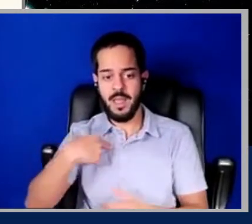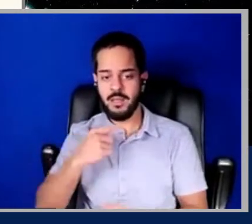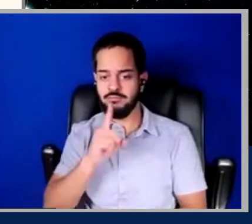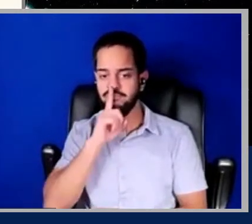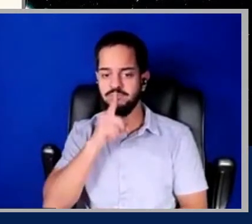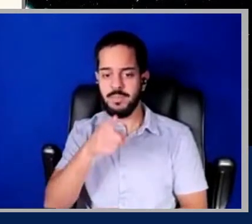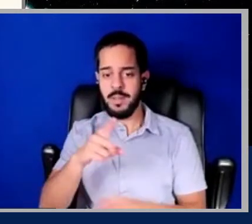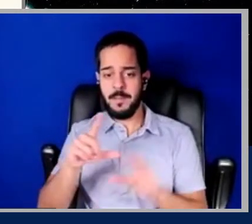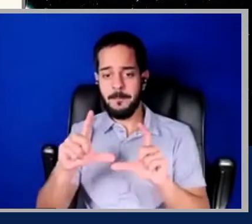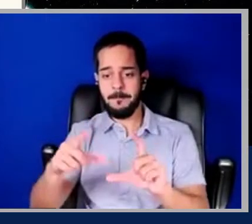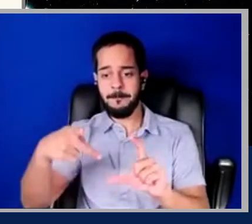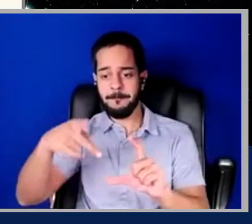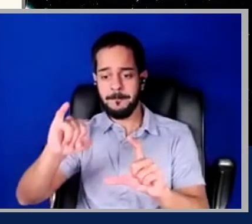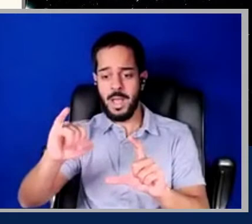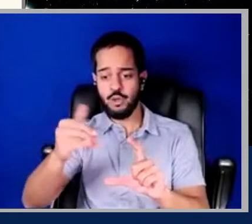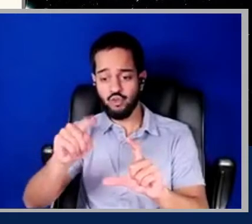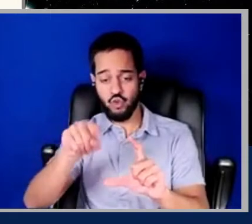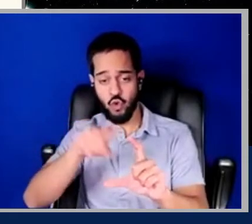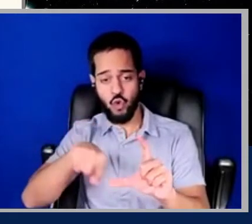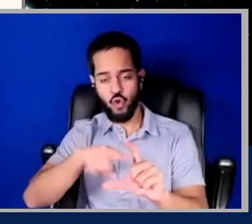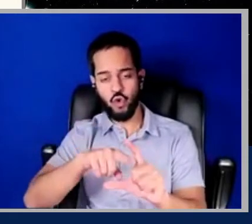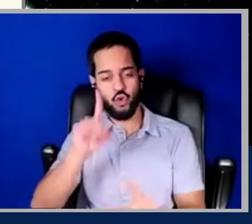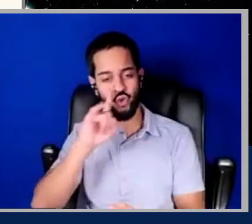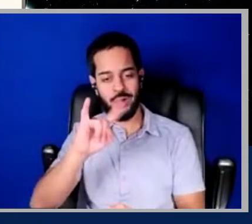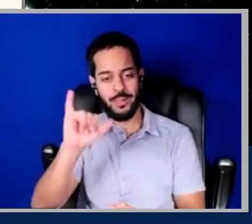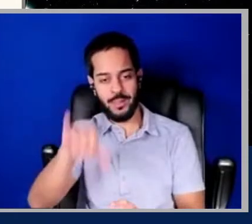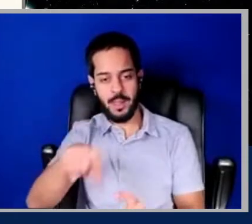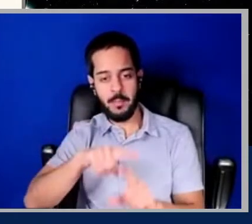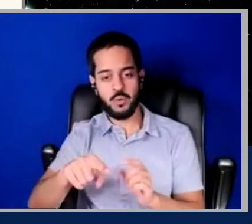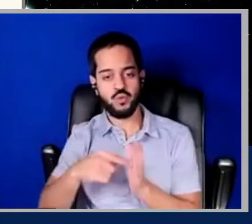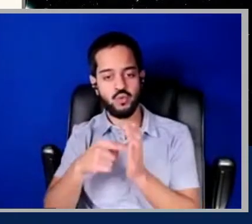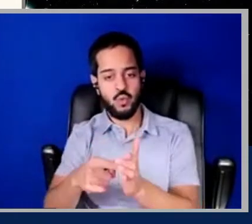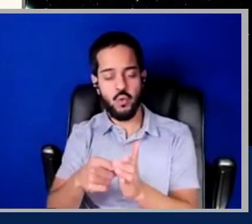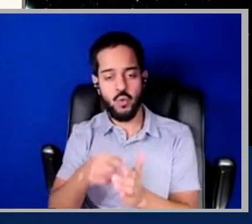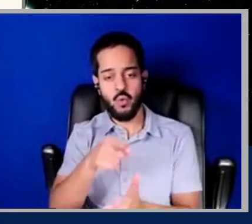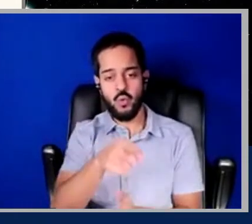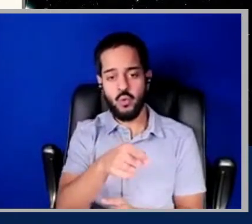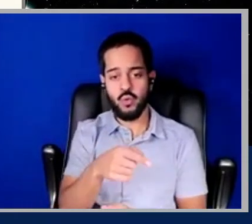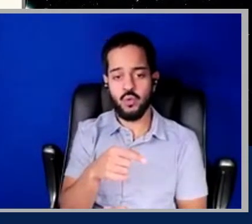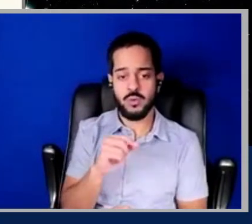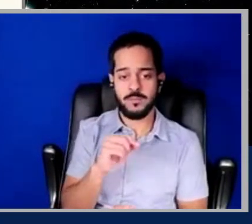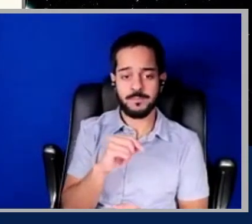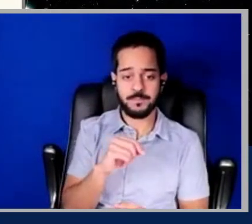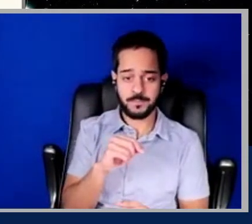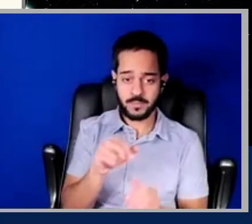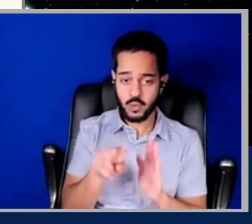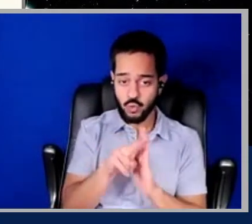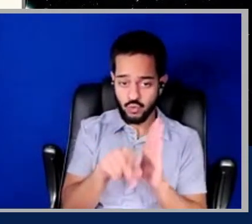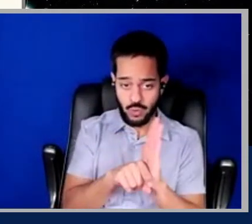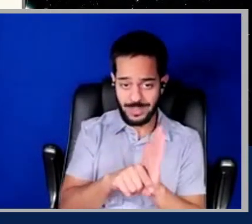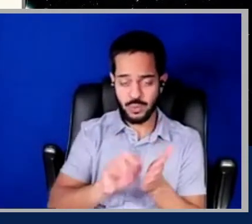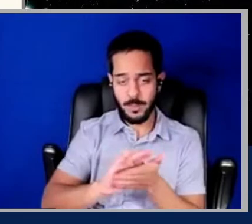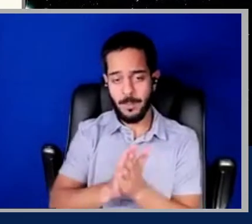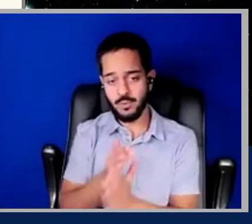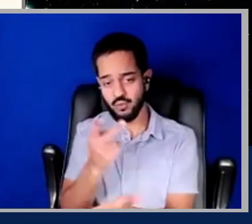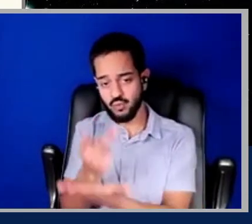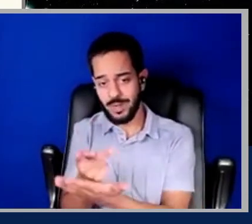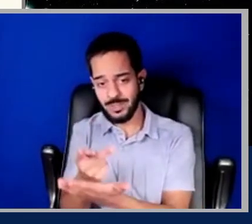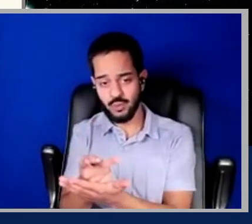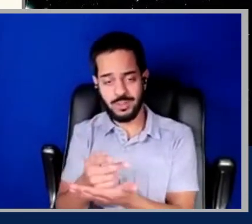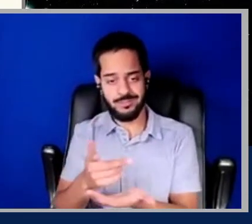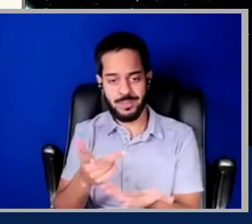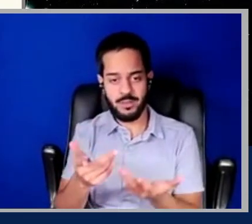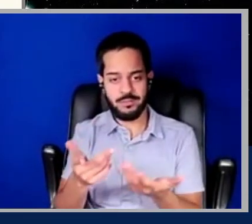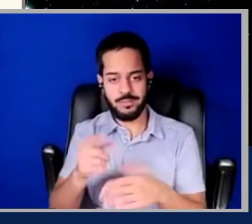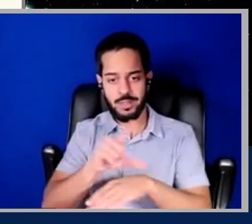anymore. But it's basically showing from the undergraduate level to the graduate level to the doctorate level, we are just losing disabled